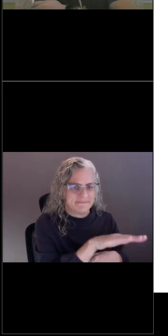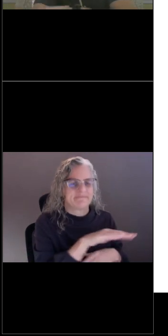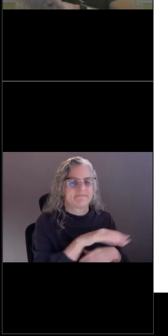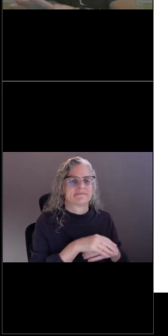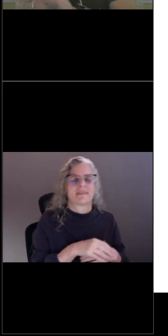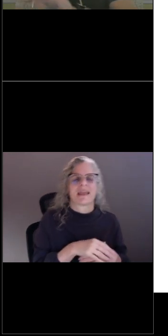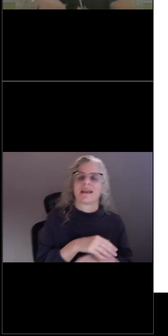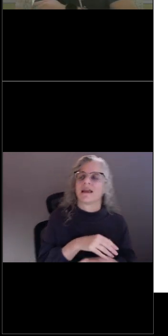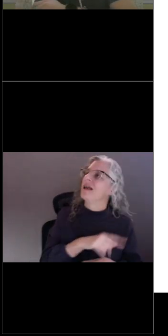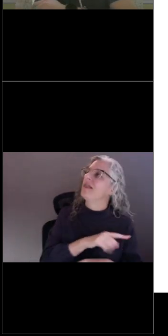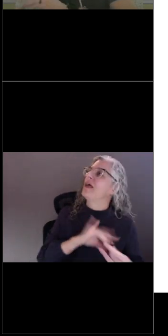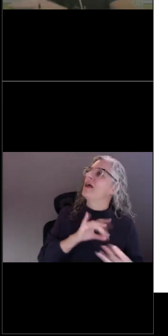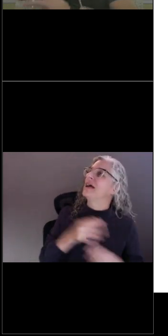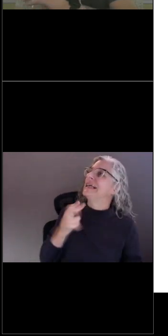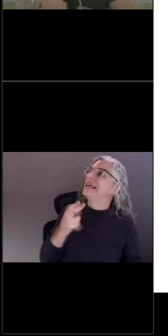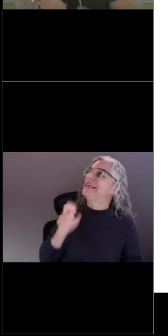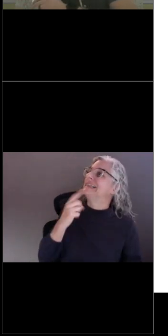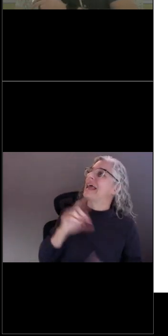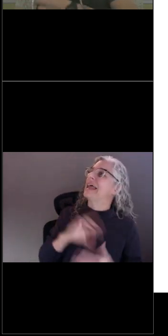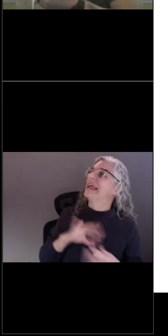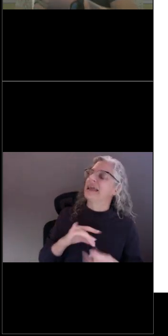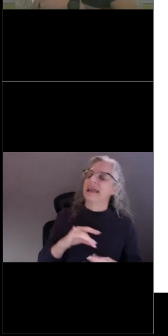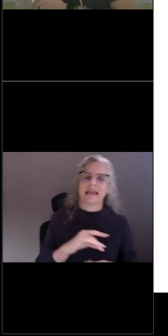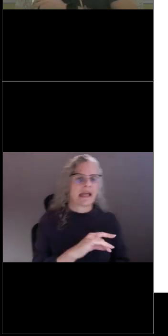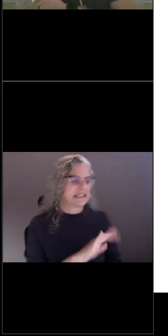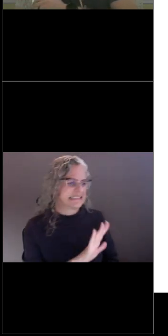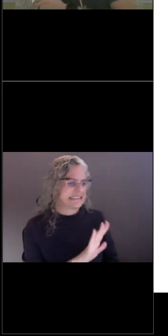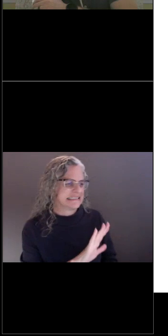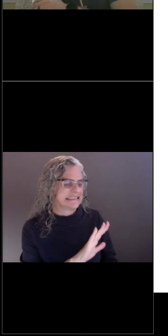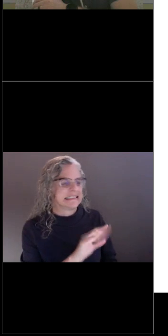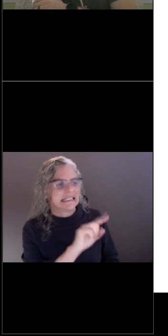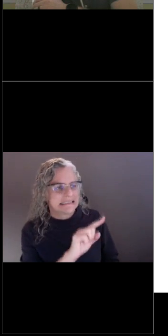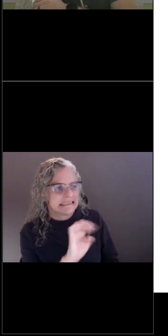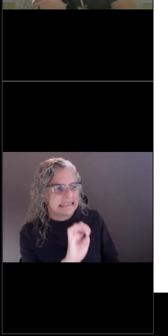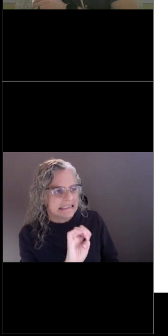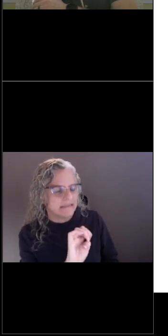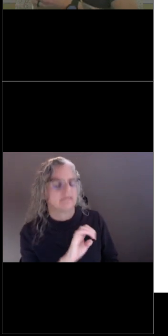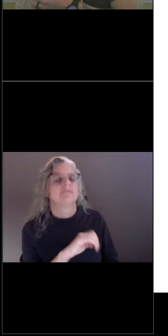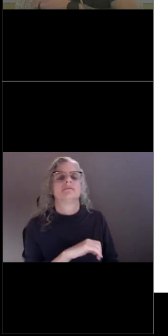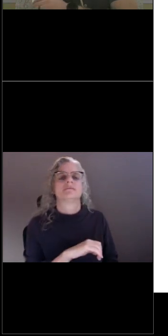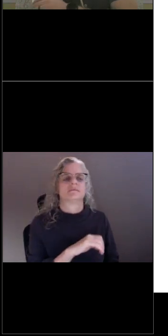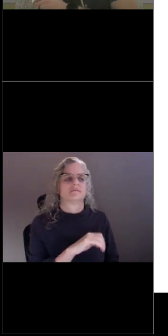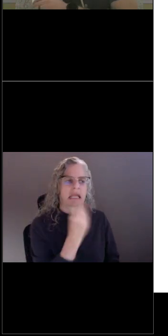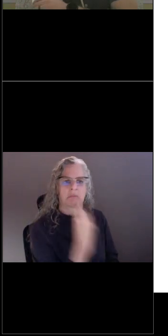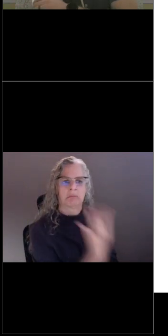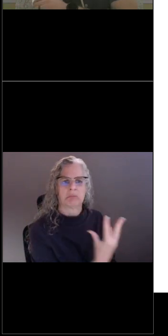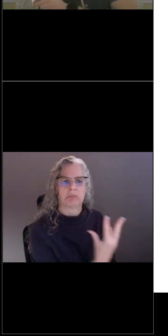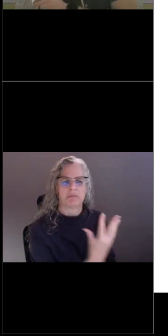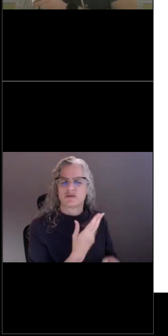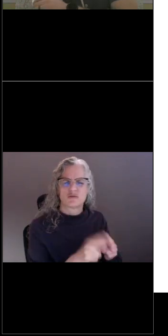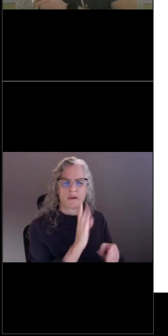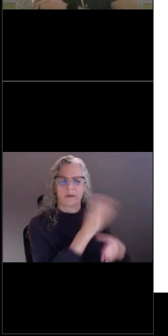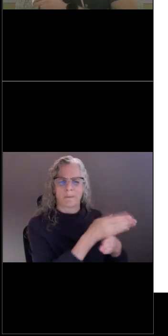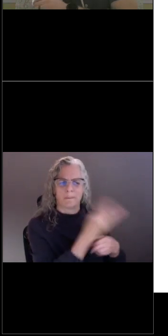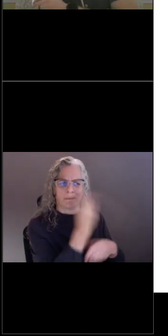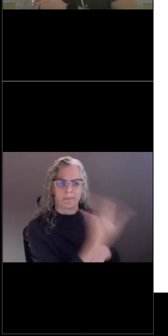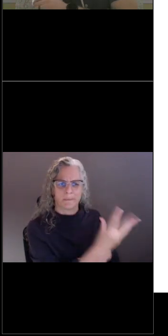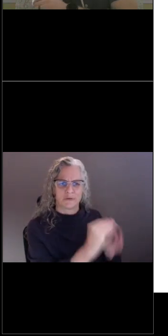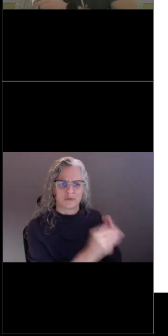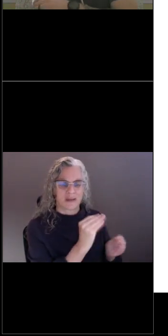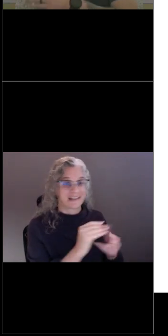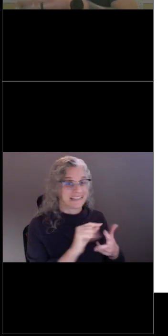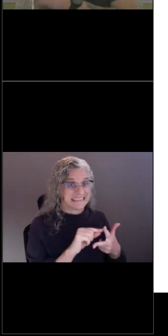said this, and I'll go, actually, it's he, right? And then we'll go on. And then, if that doesn't work, we might have an